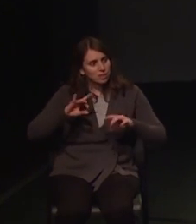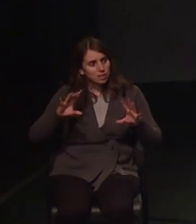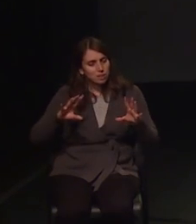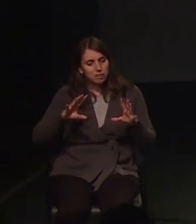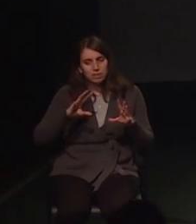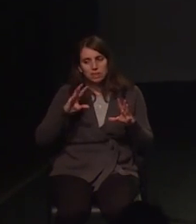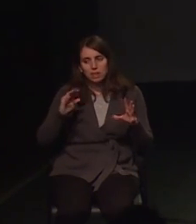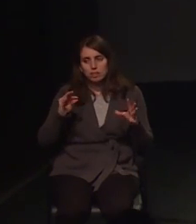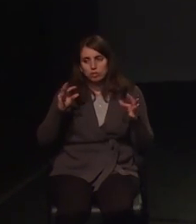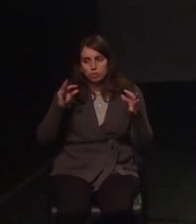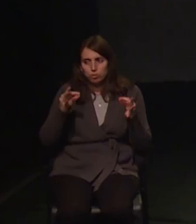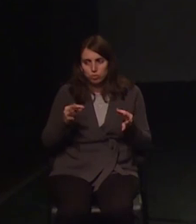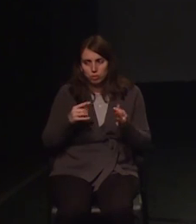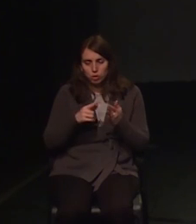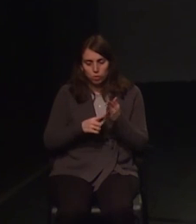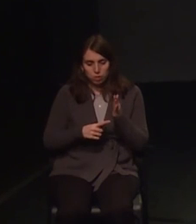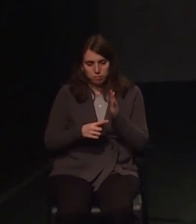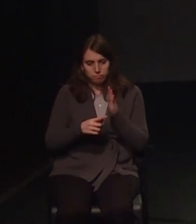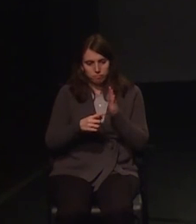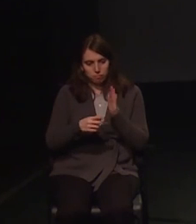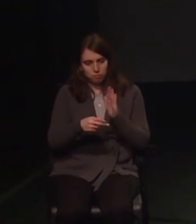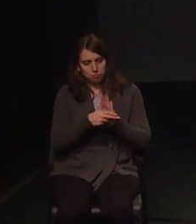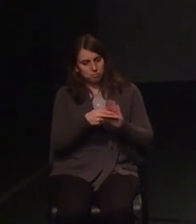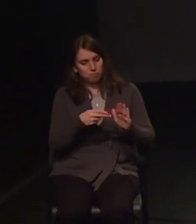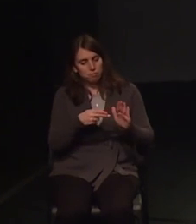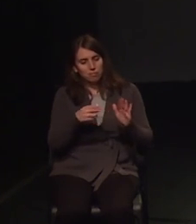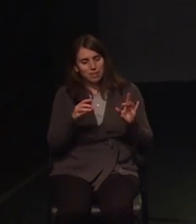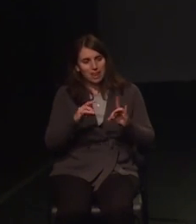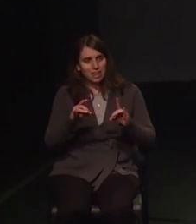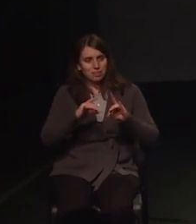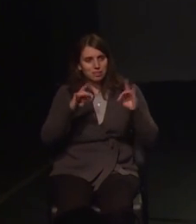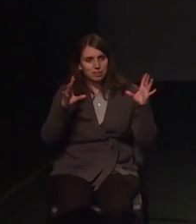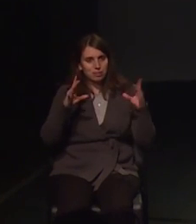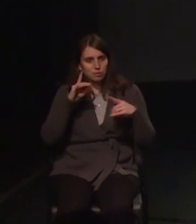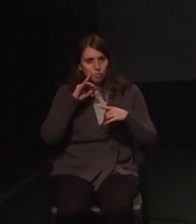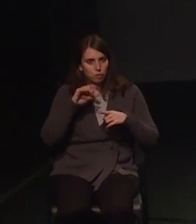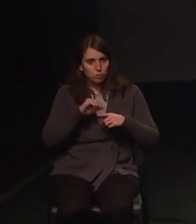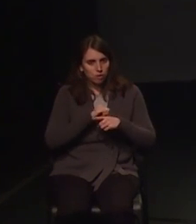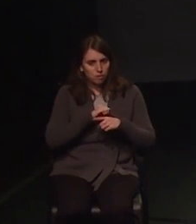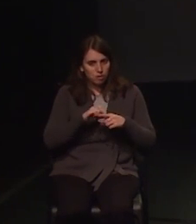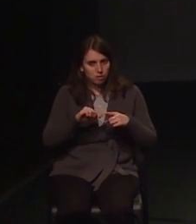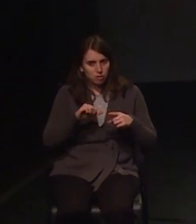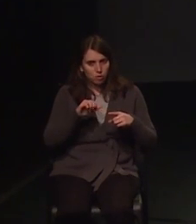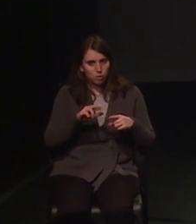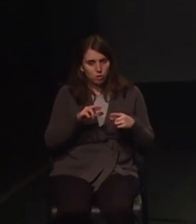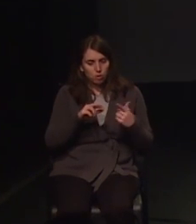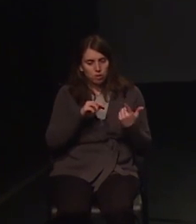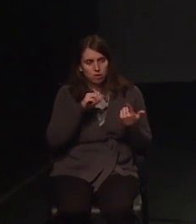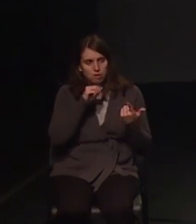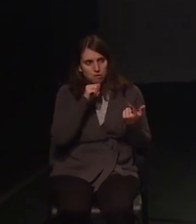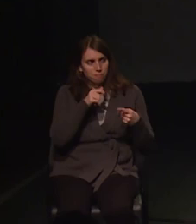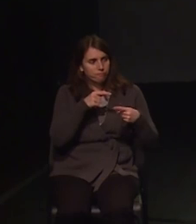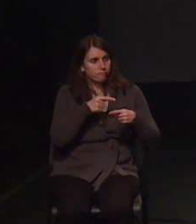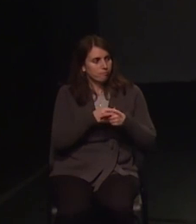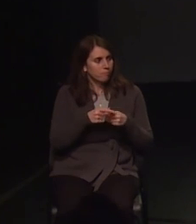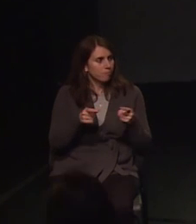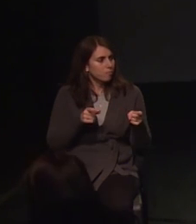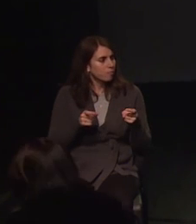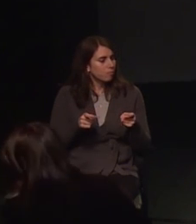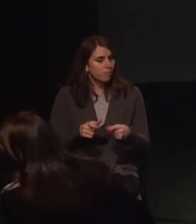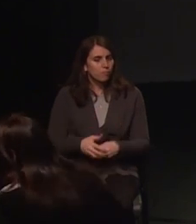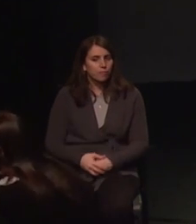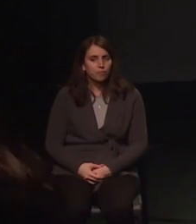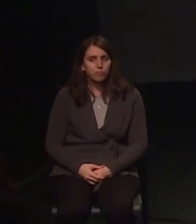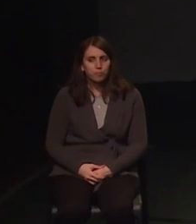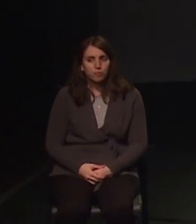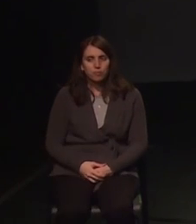what constitutes excellent practice in those areas for nonprofit management. And the facts